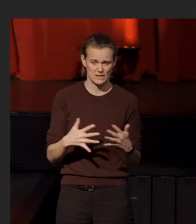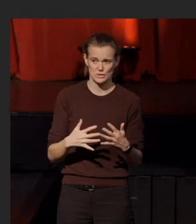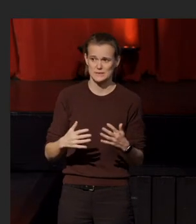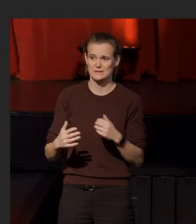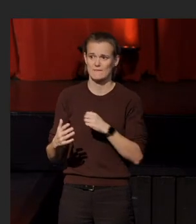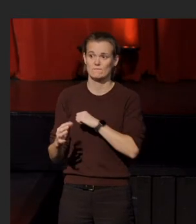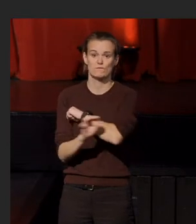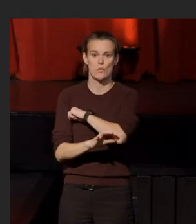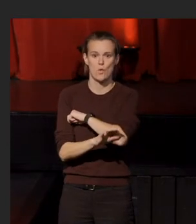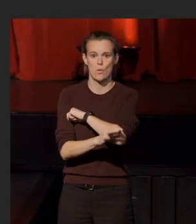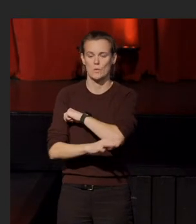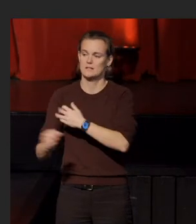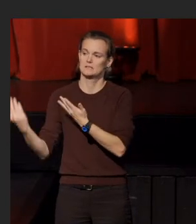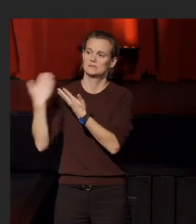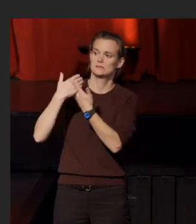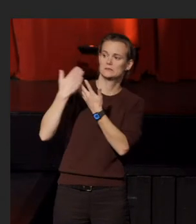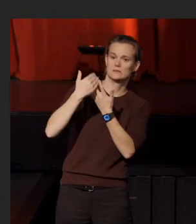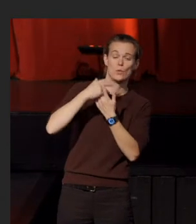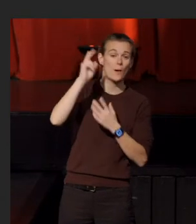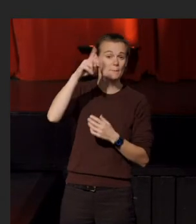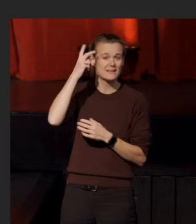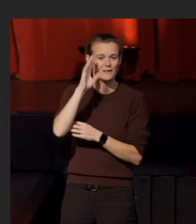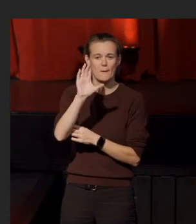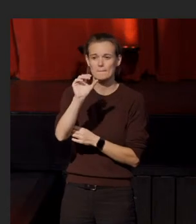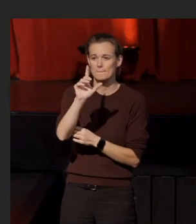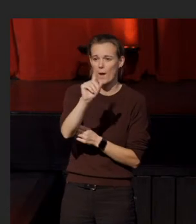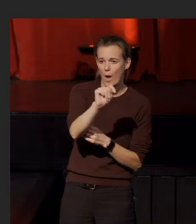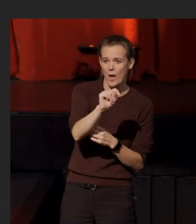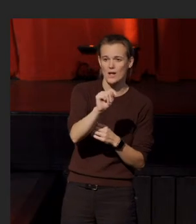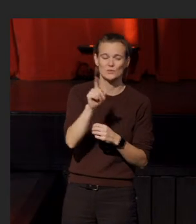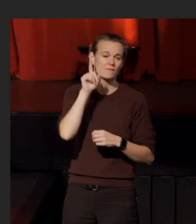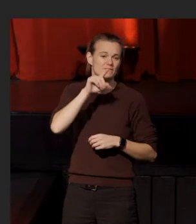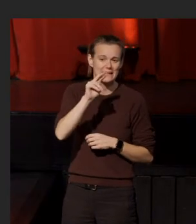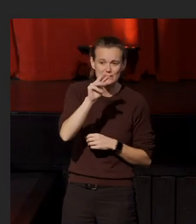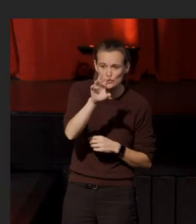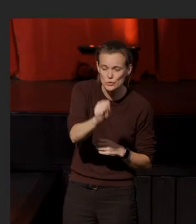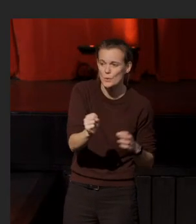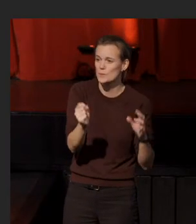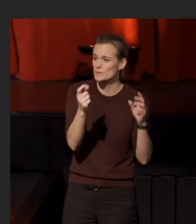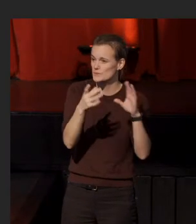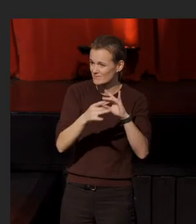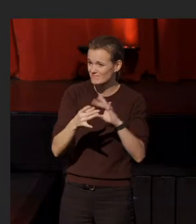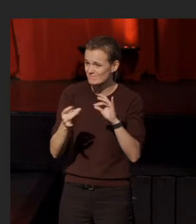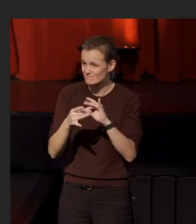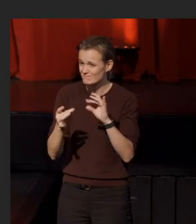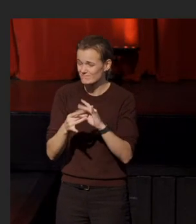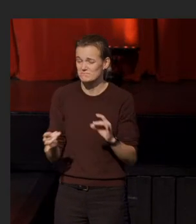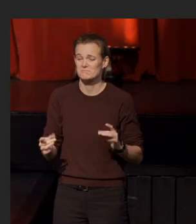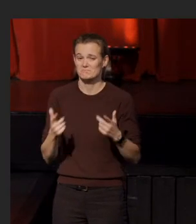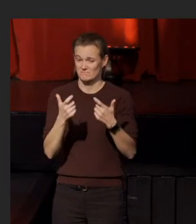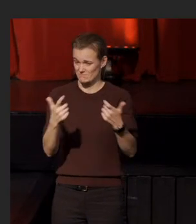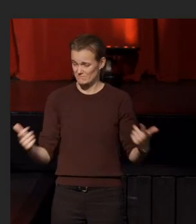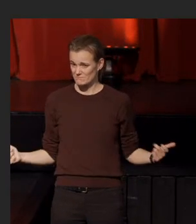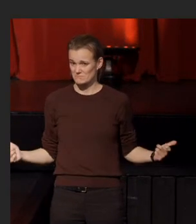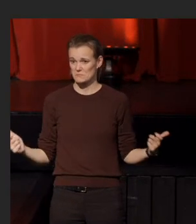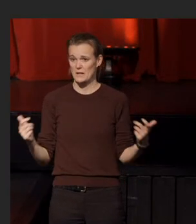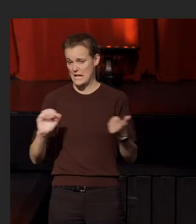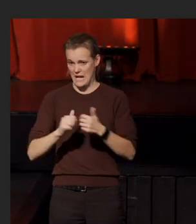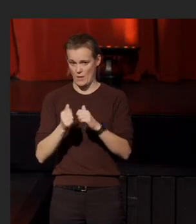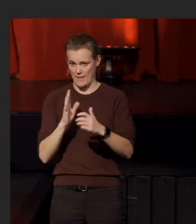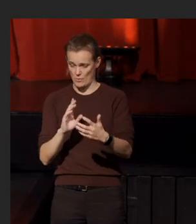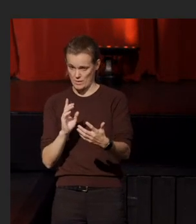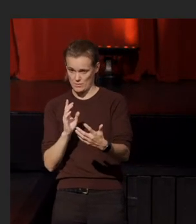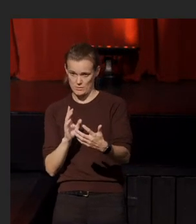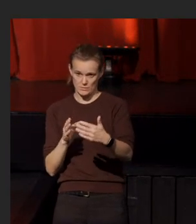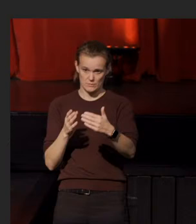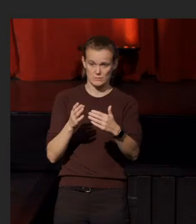interference and political bots and fake news and all of the ways that these things were going to potentially undermine Canadian democracy. And